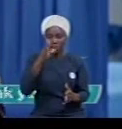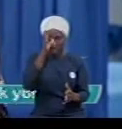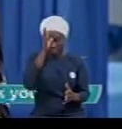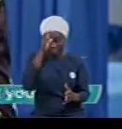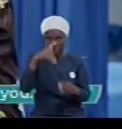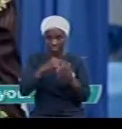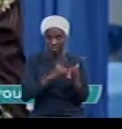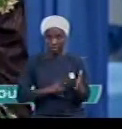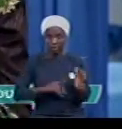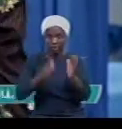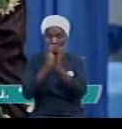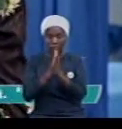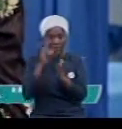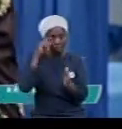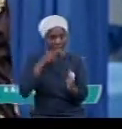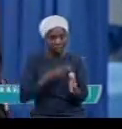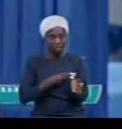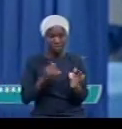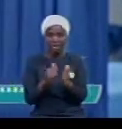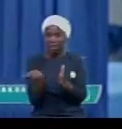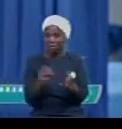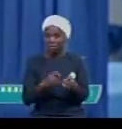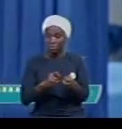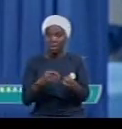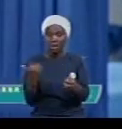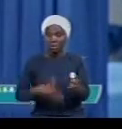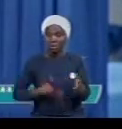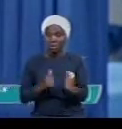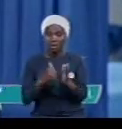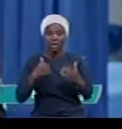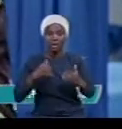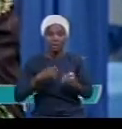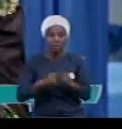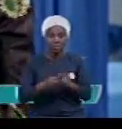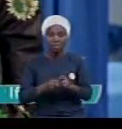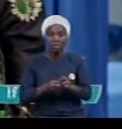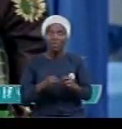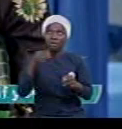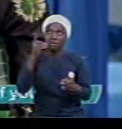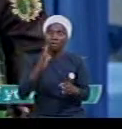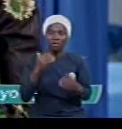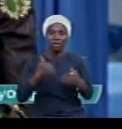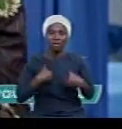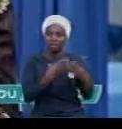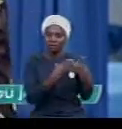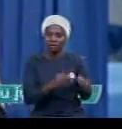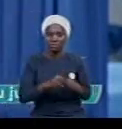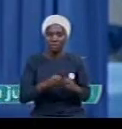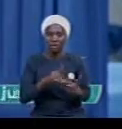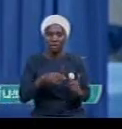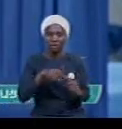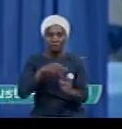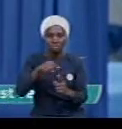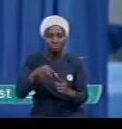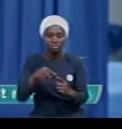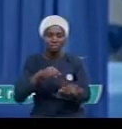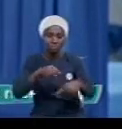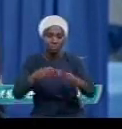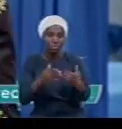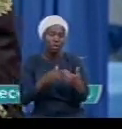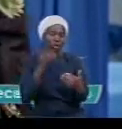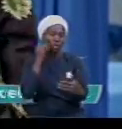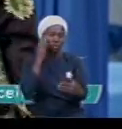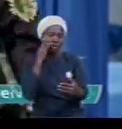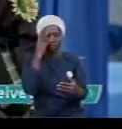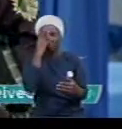yen mo a ti pada sile mosu ah amo ma dupe lodo olorun o di jerin ti